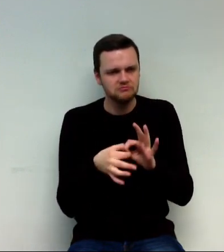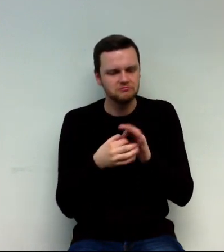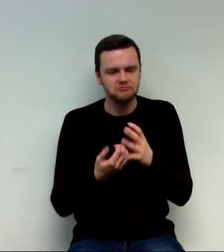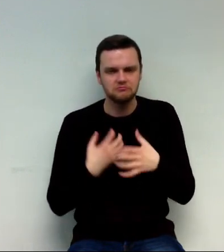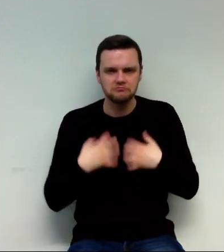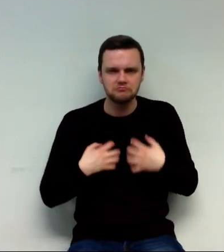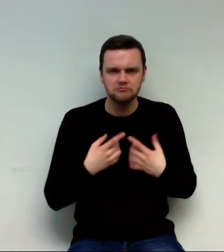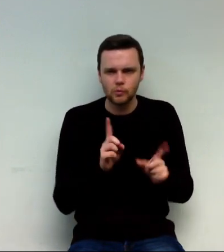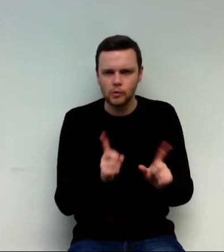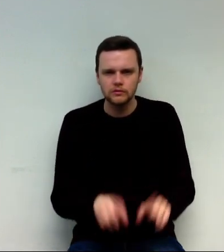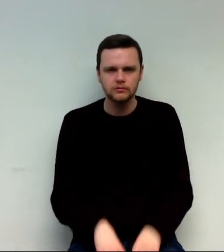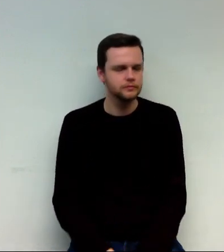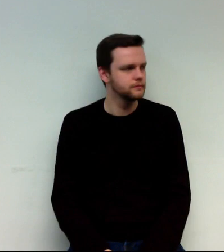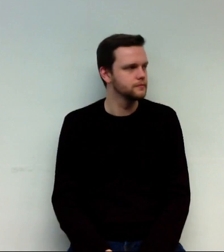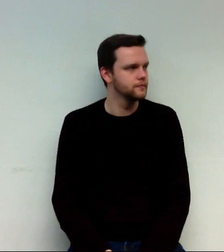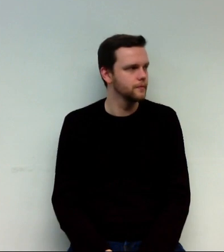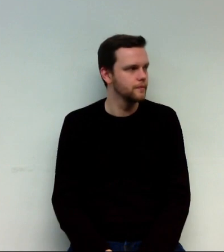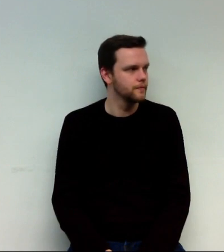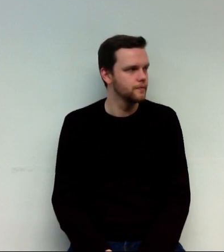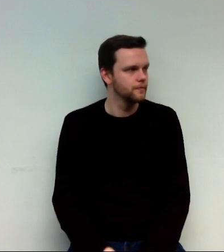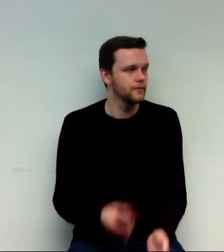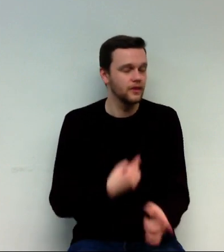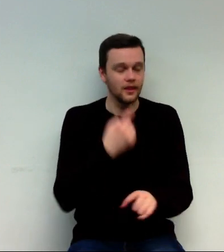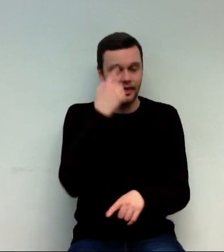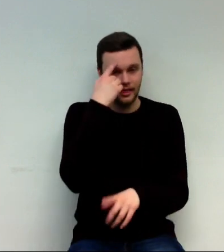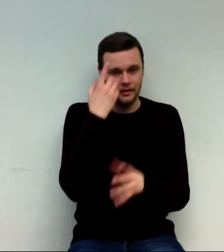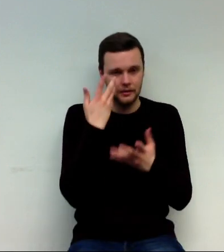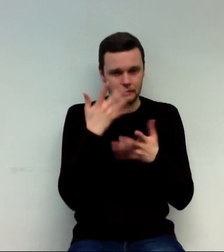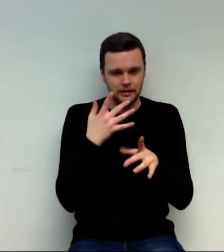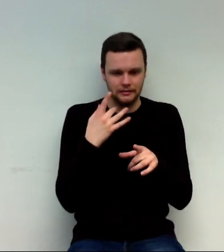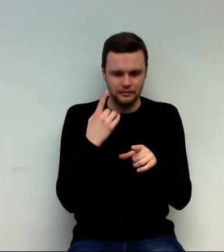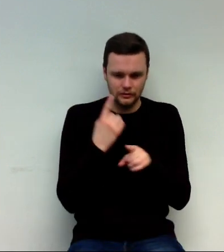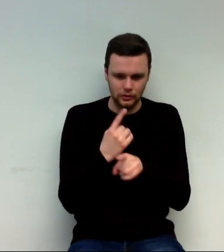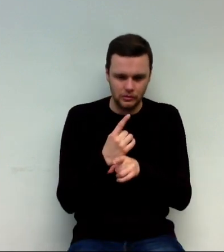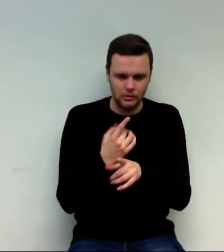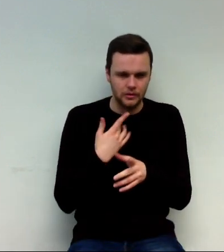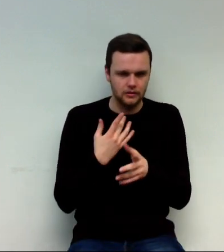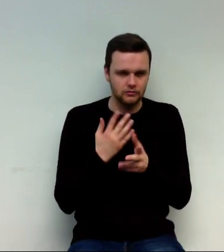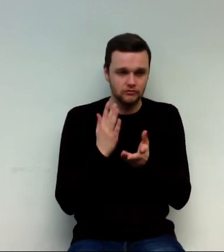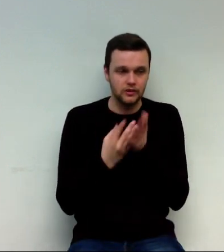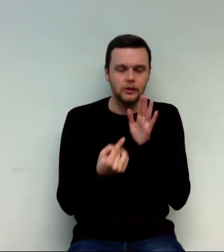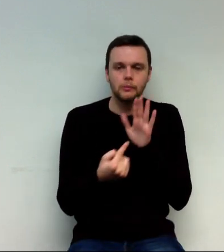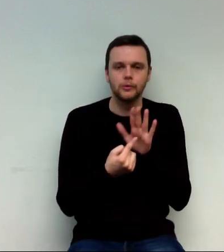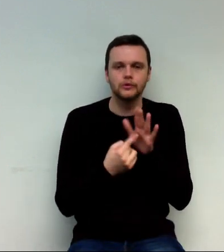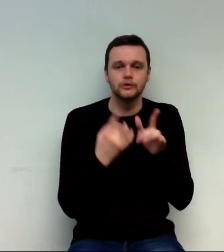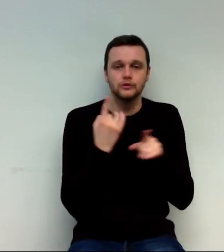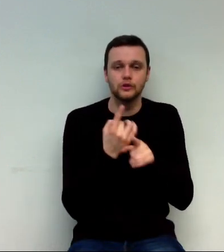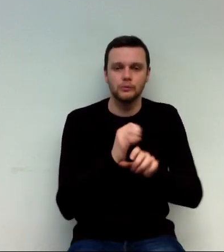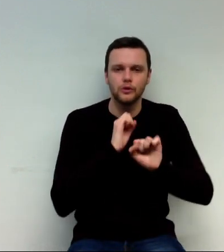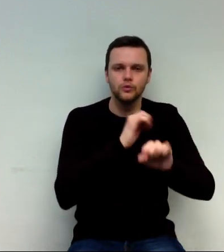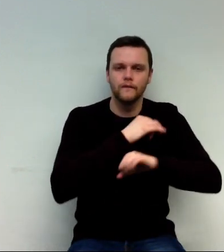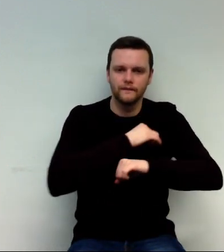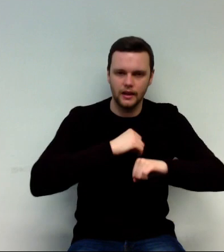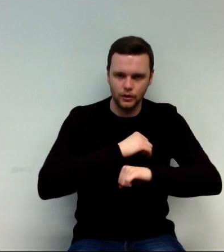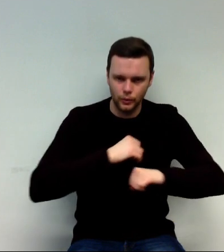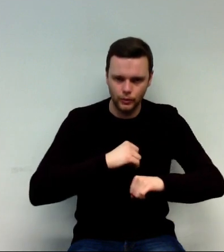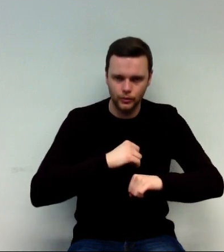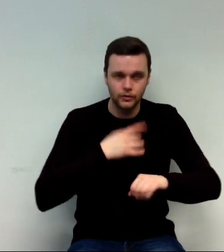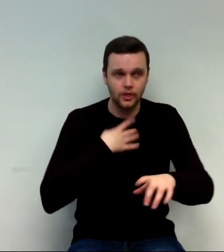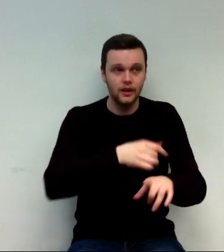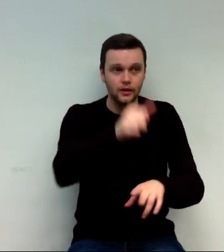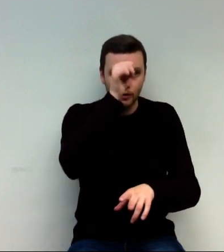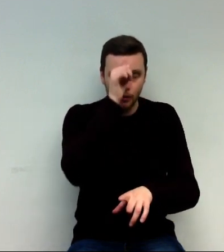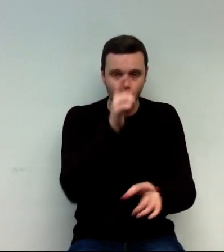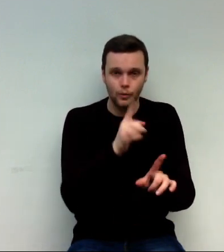question. I think is really, and this is something we've already talked a bit about, but it's really important to talk to your venue about it, so that they know what